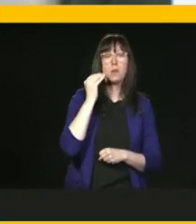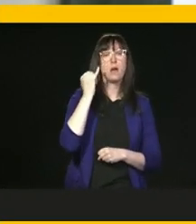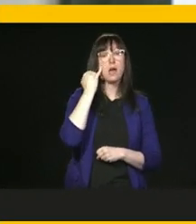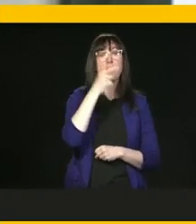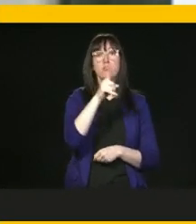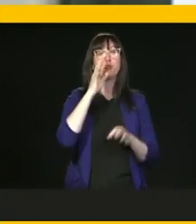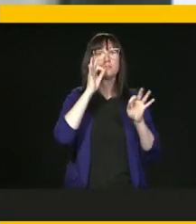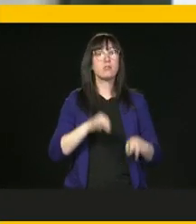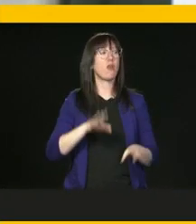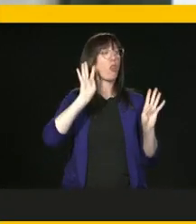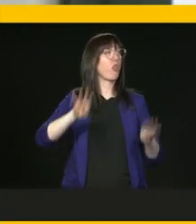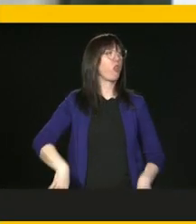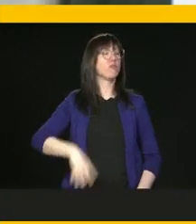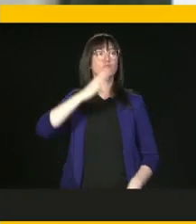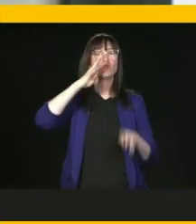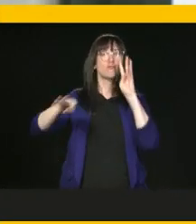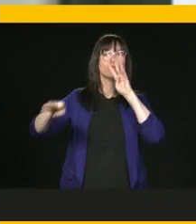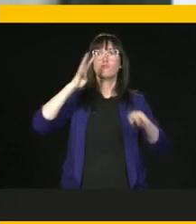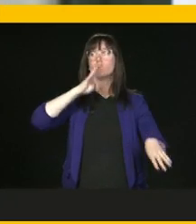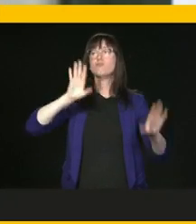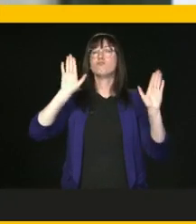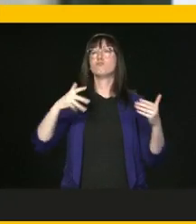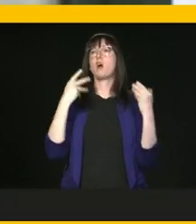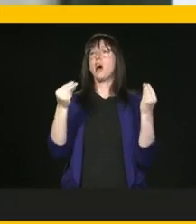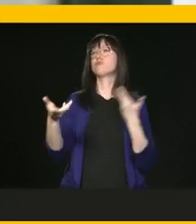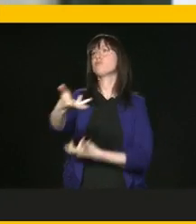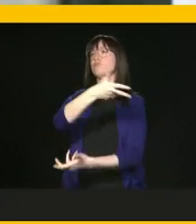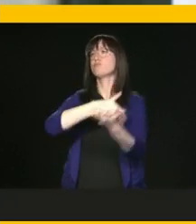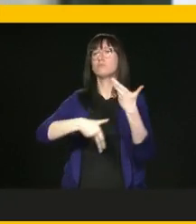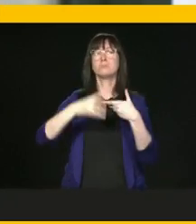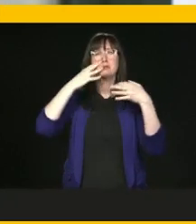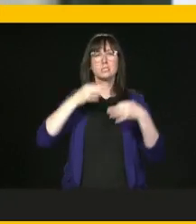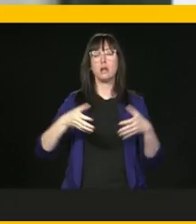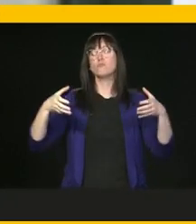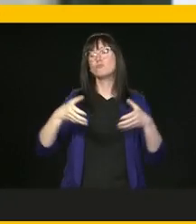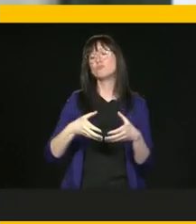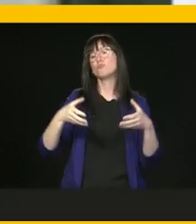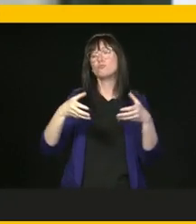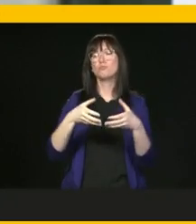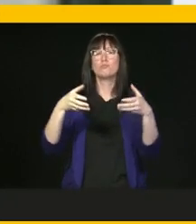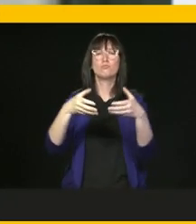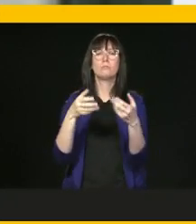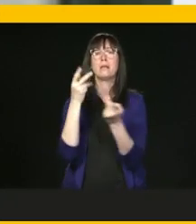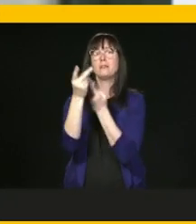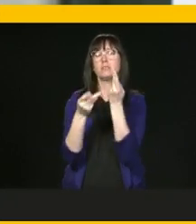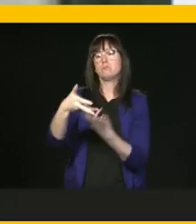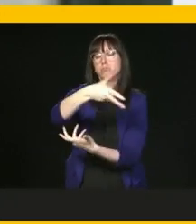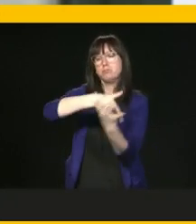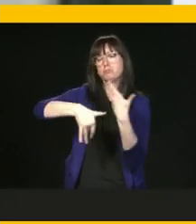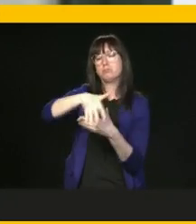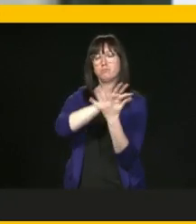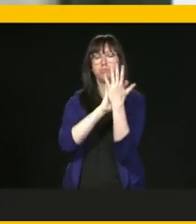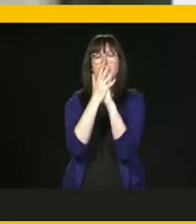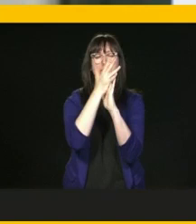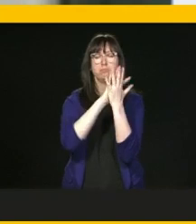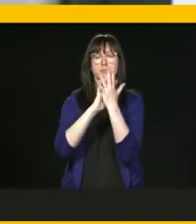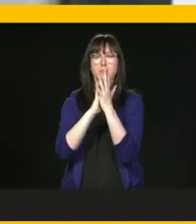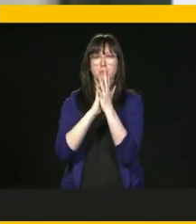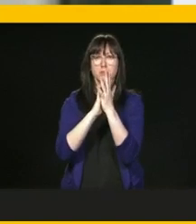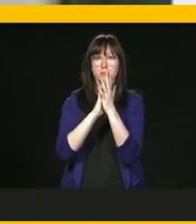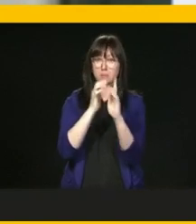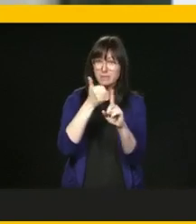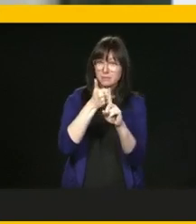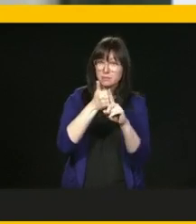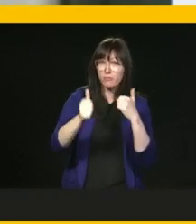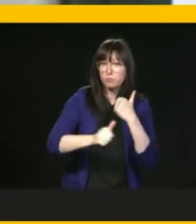to ignore that advice, if you choose to get together with people or go to crowded places, you're not just putting yourself